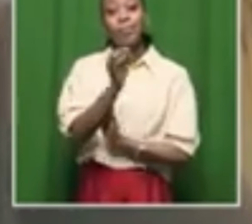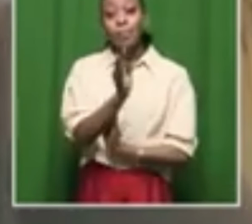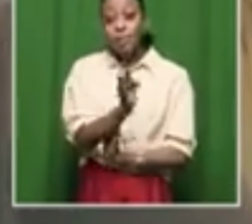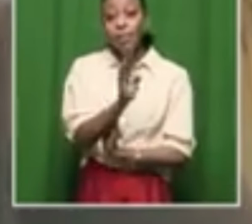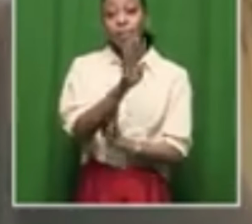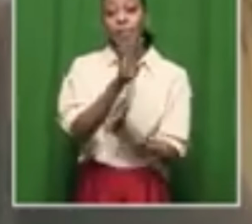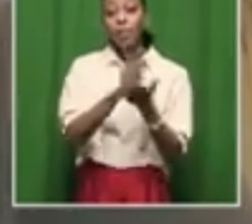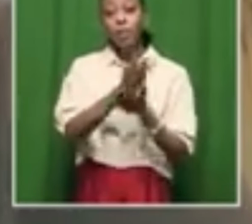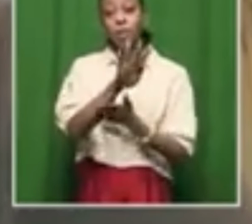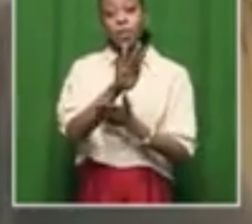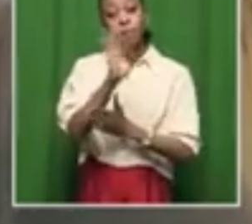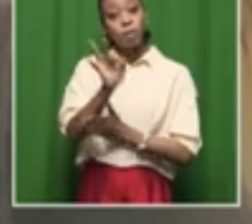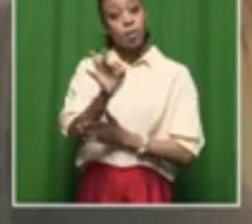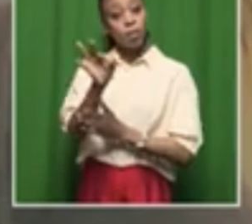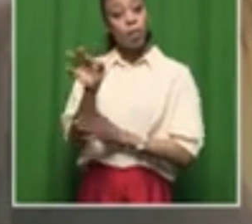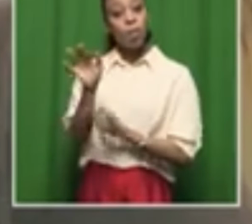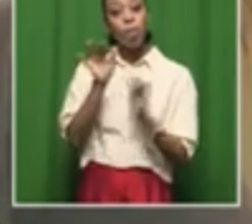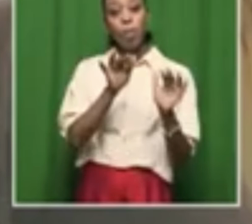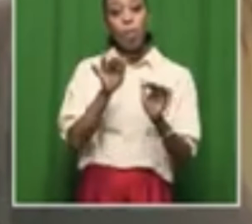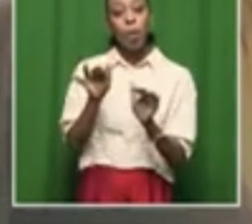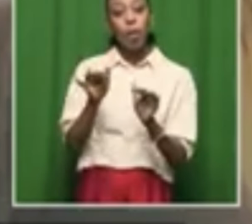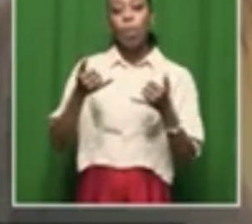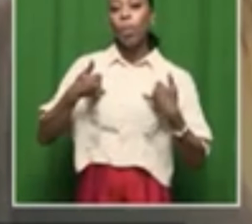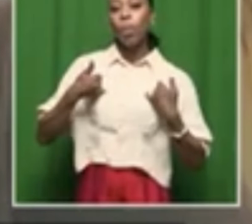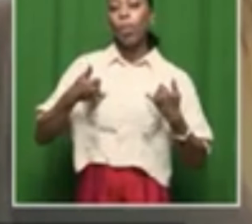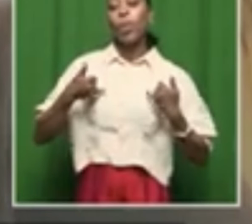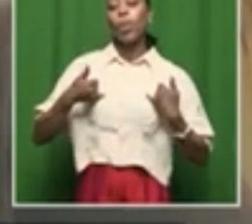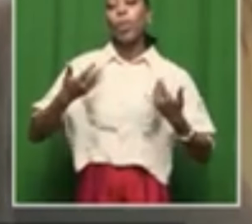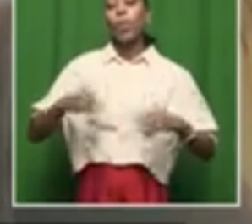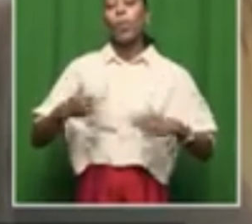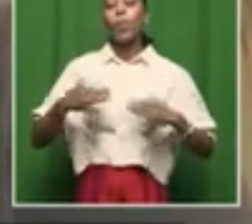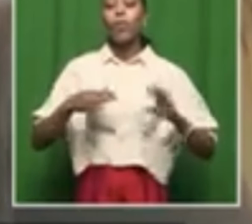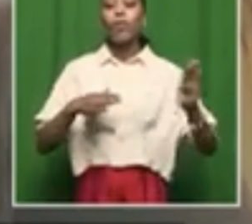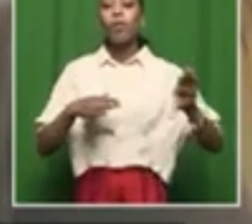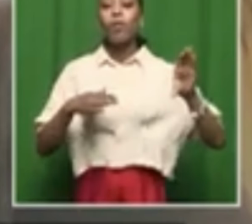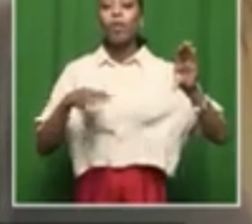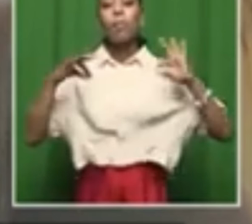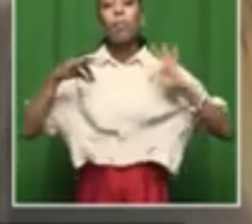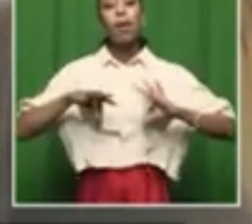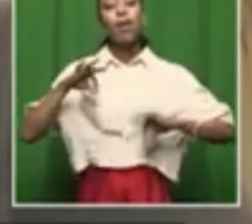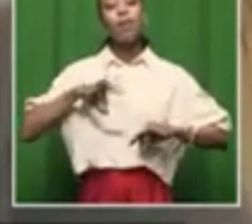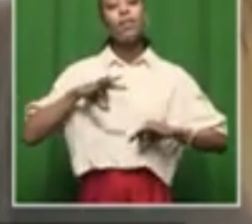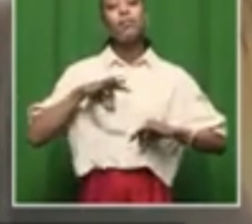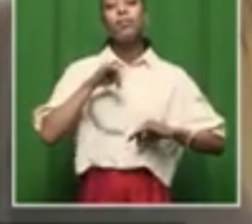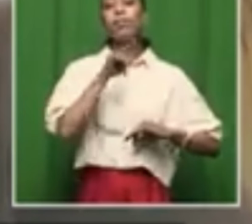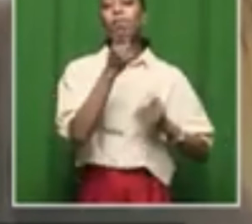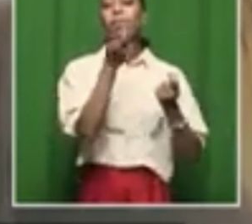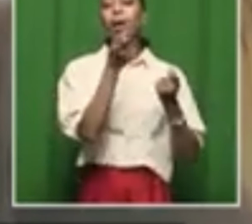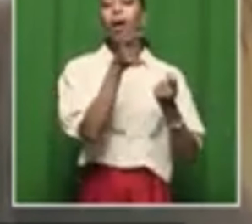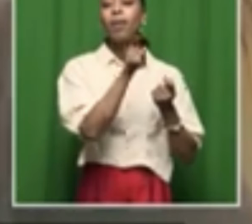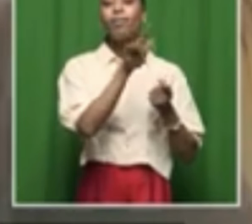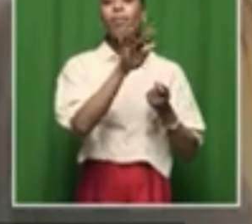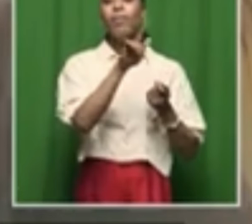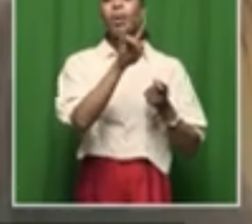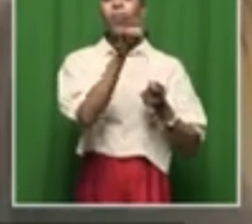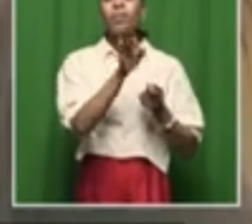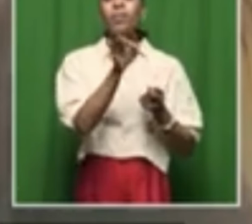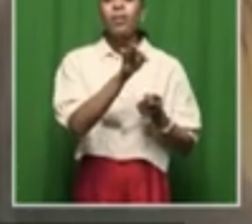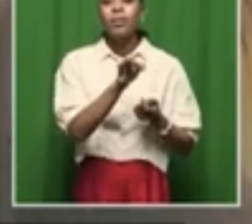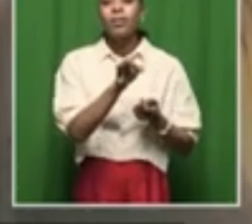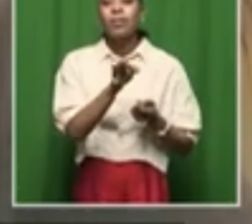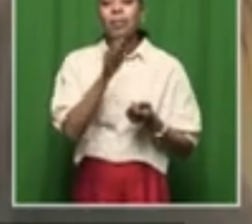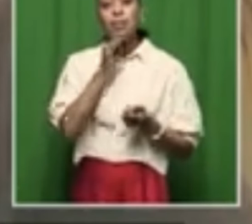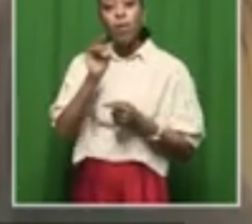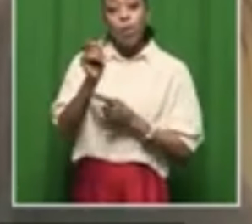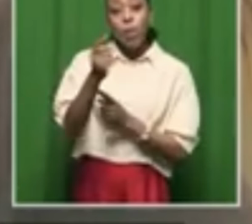only 14% of the population is enjoying the biggest slice of the healthcare spend at 51%, all